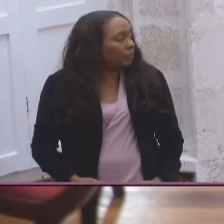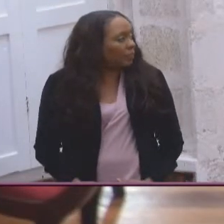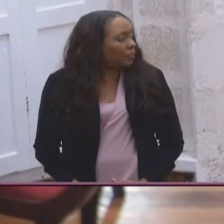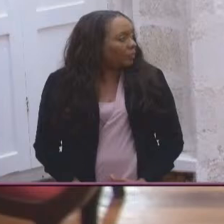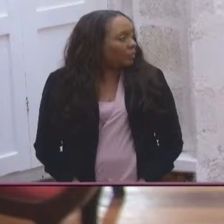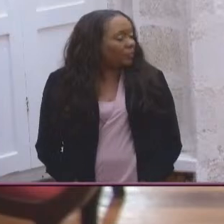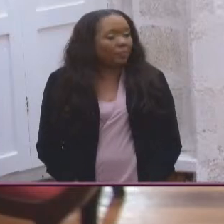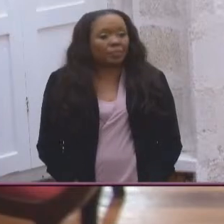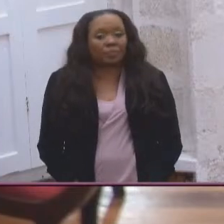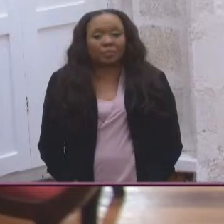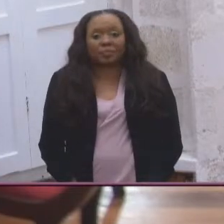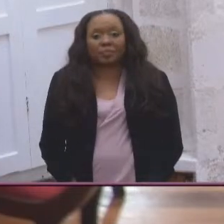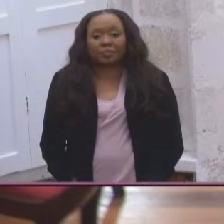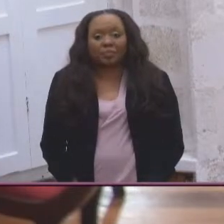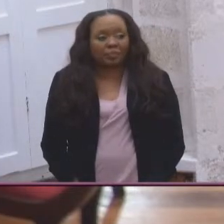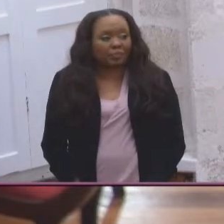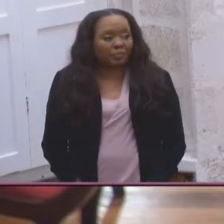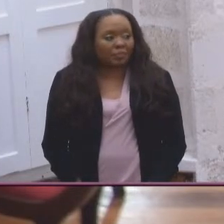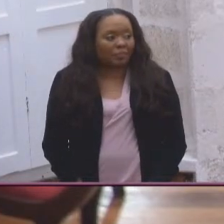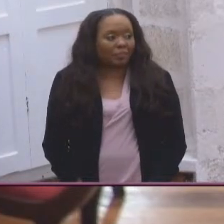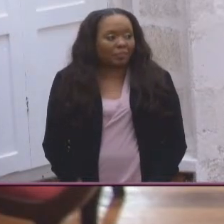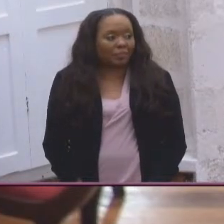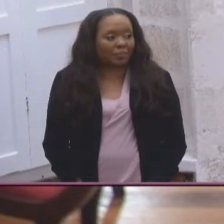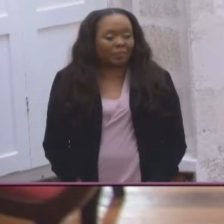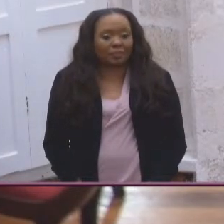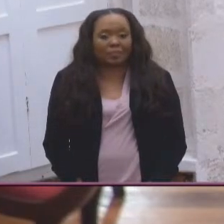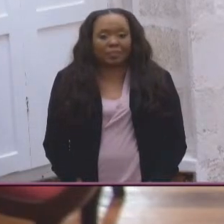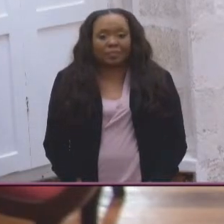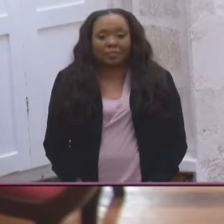Senator, the Most Honourable Henrietta Thompson.